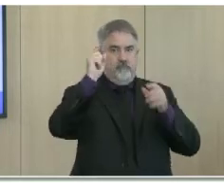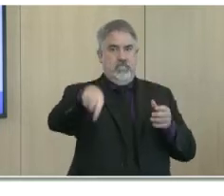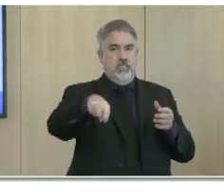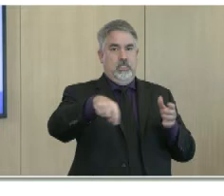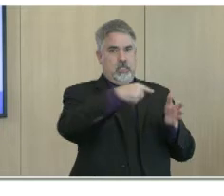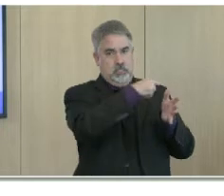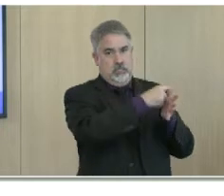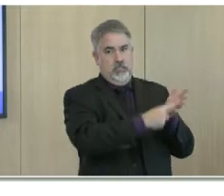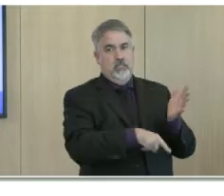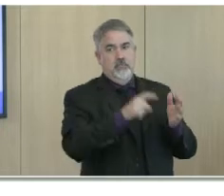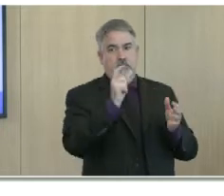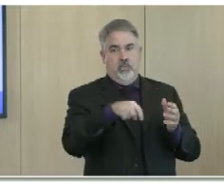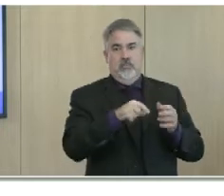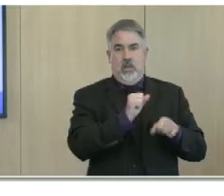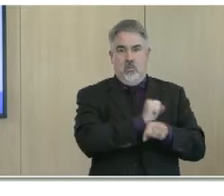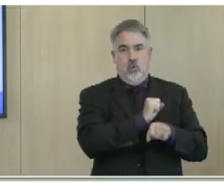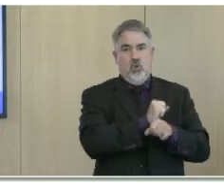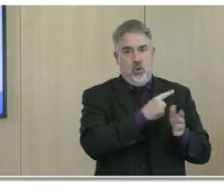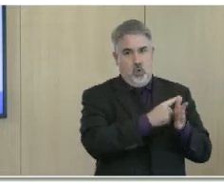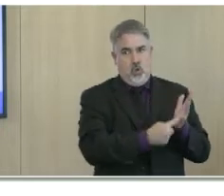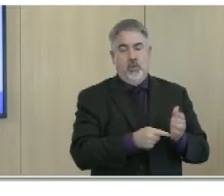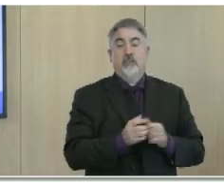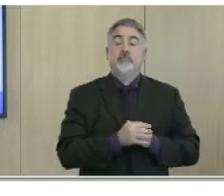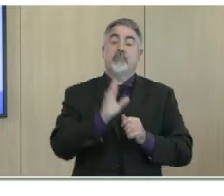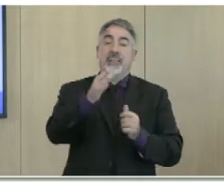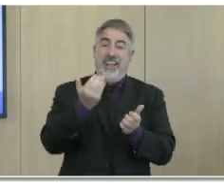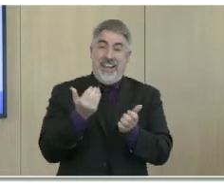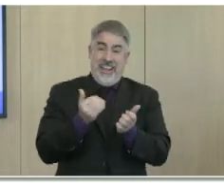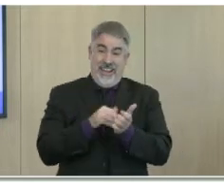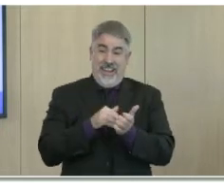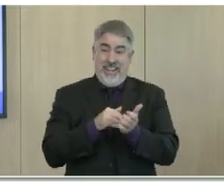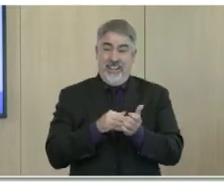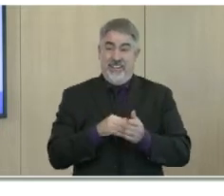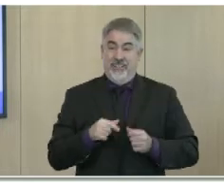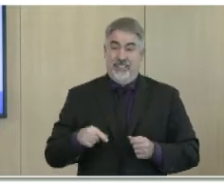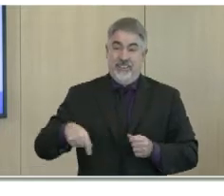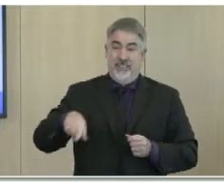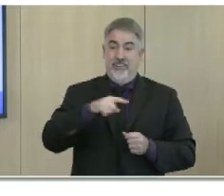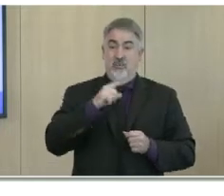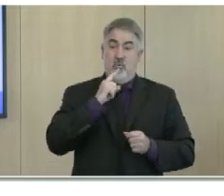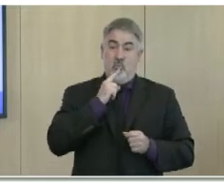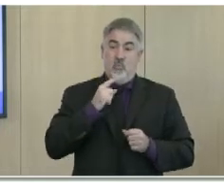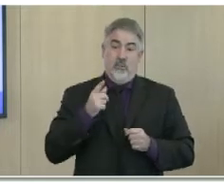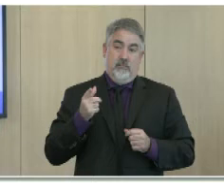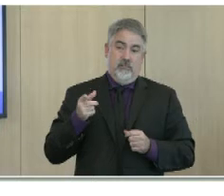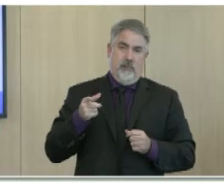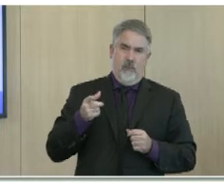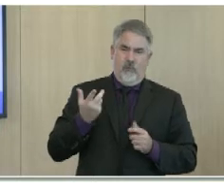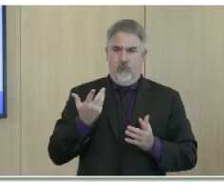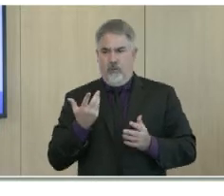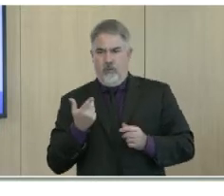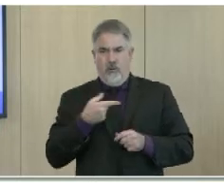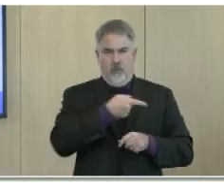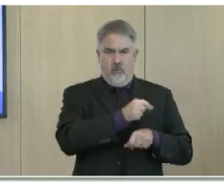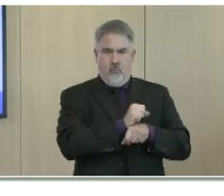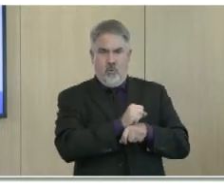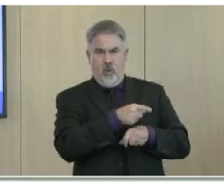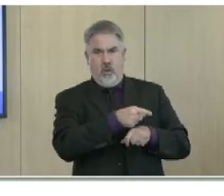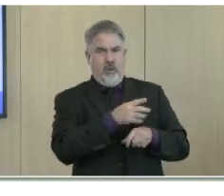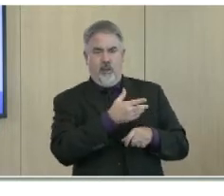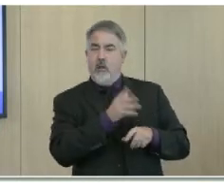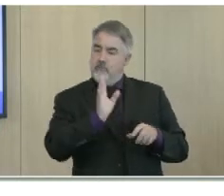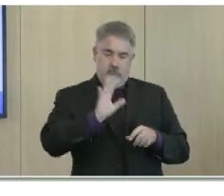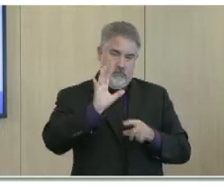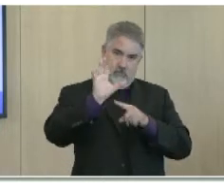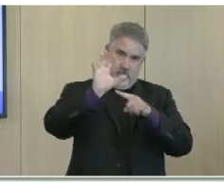work. Again, to reiterate, the businesses that are covered by a requirement that your employees must wear a face covering while